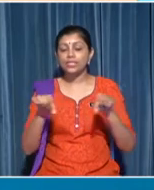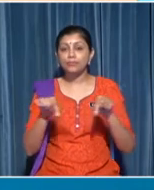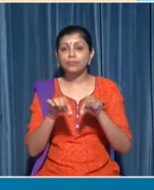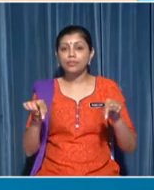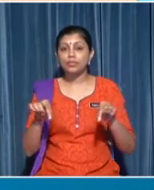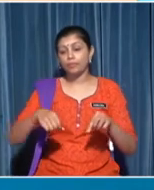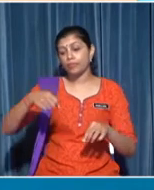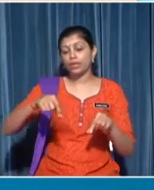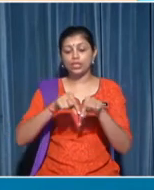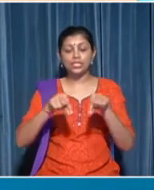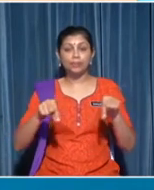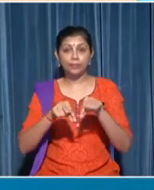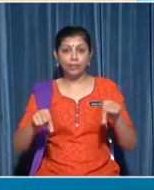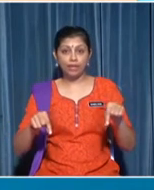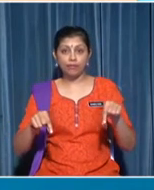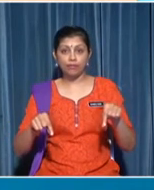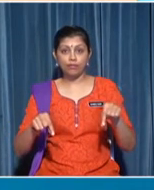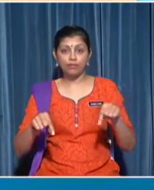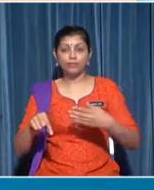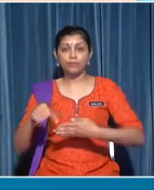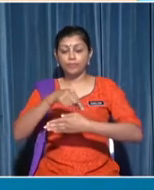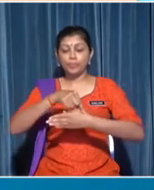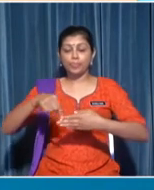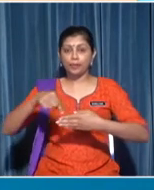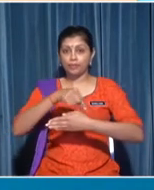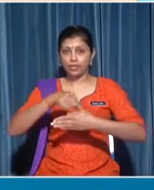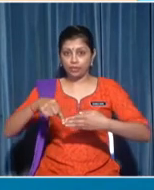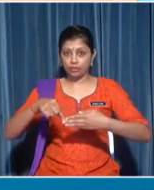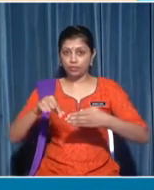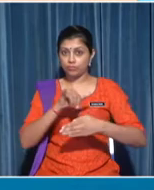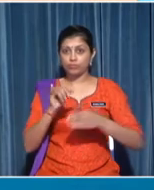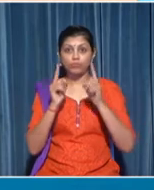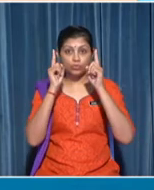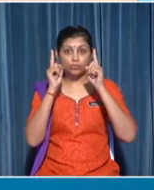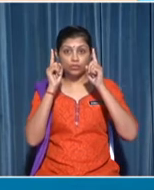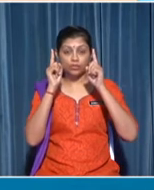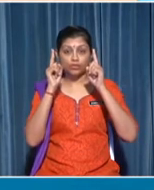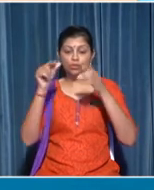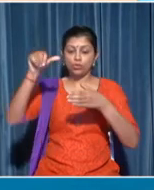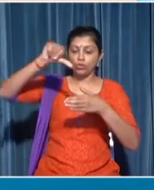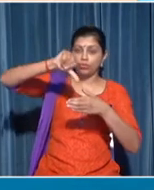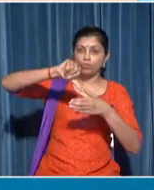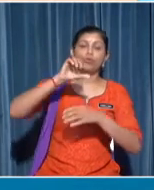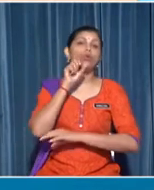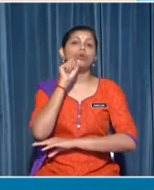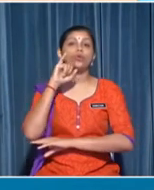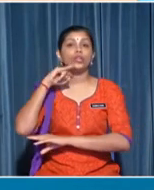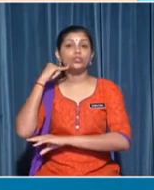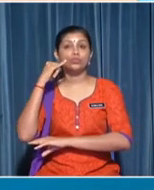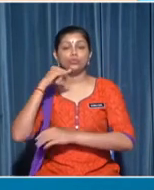like this. And inside this zipper bag, add some orange juice in